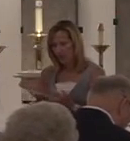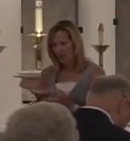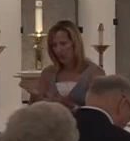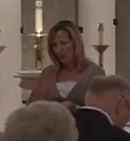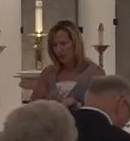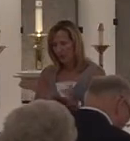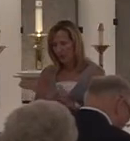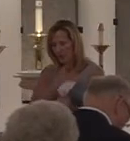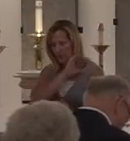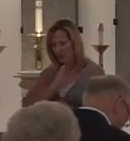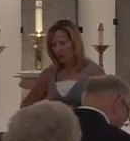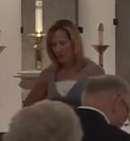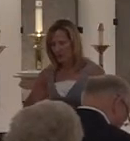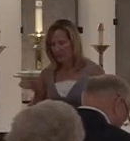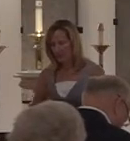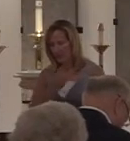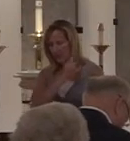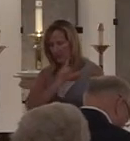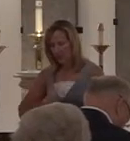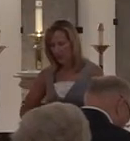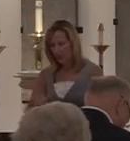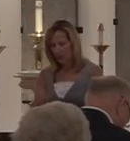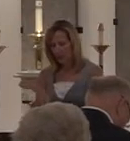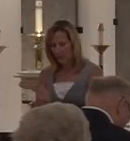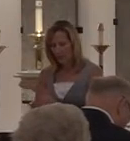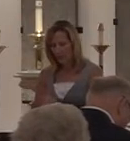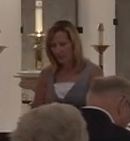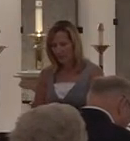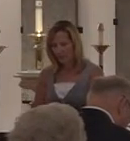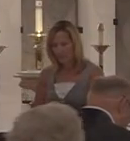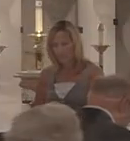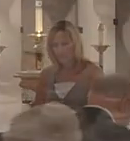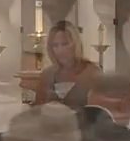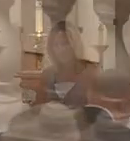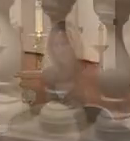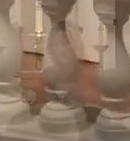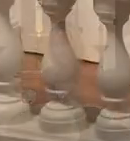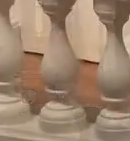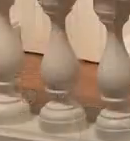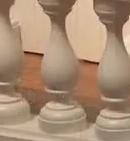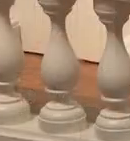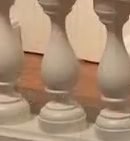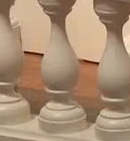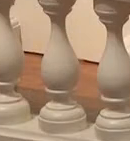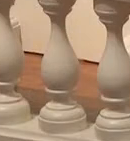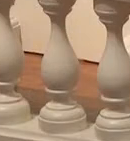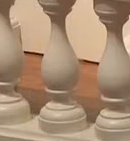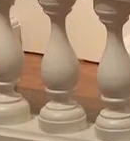strength. Through Jesus Christ our Lord. Amen.